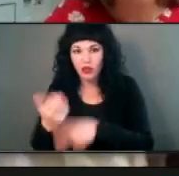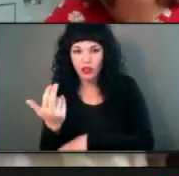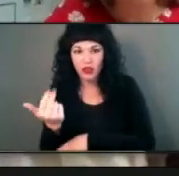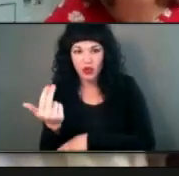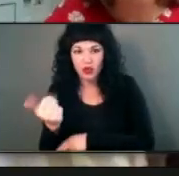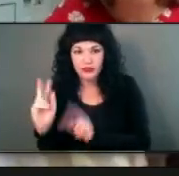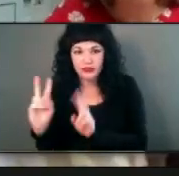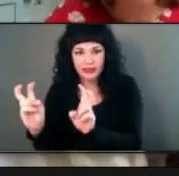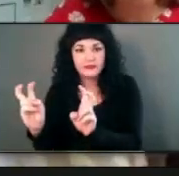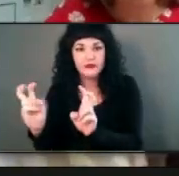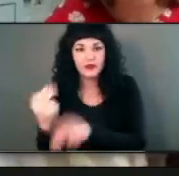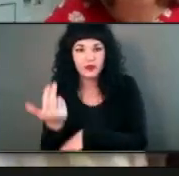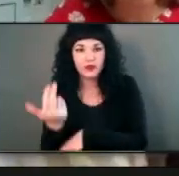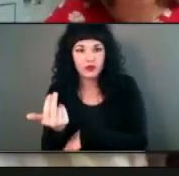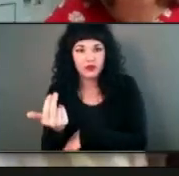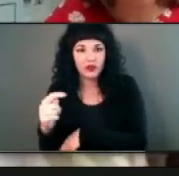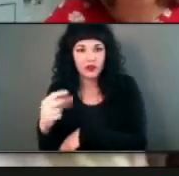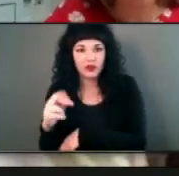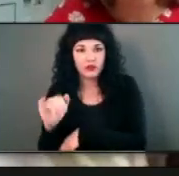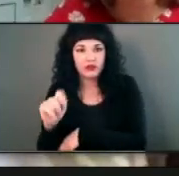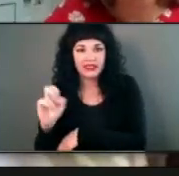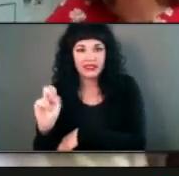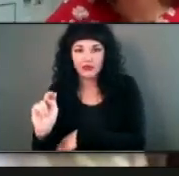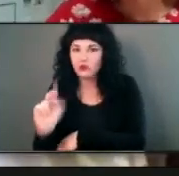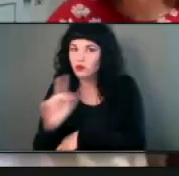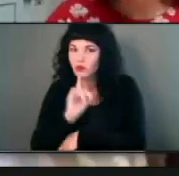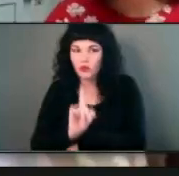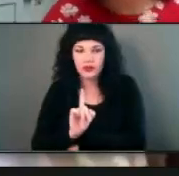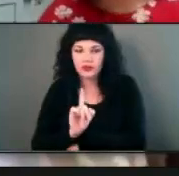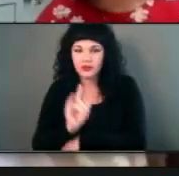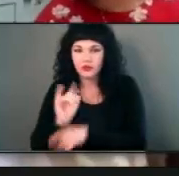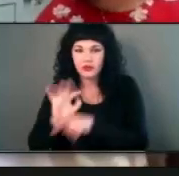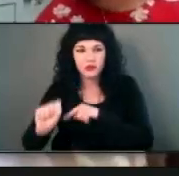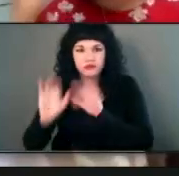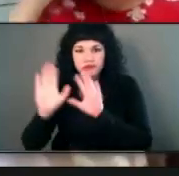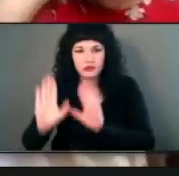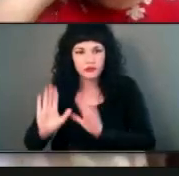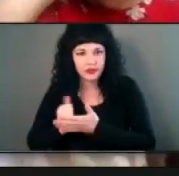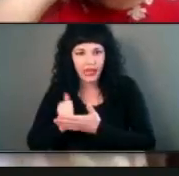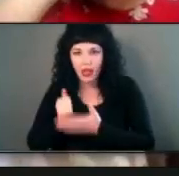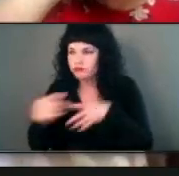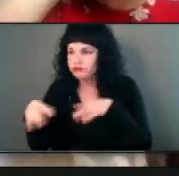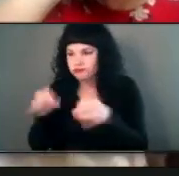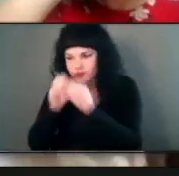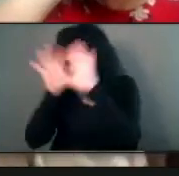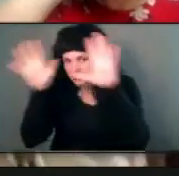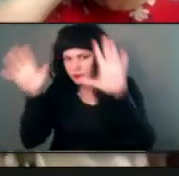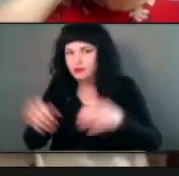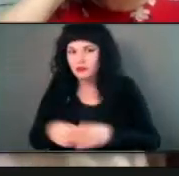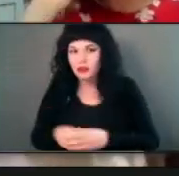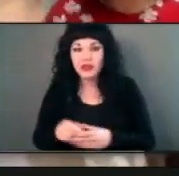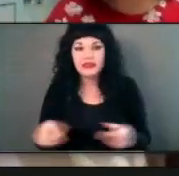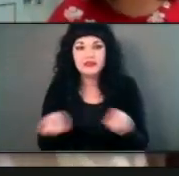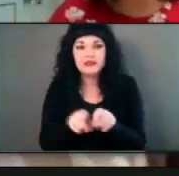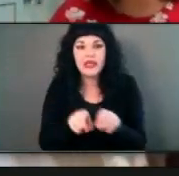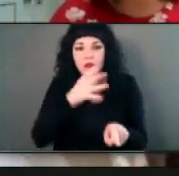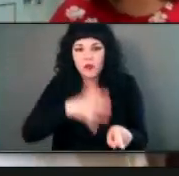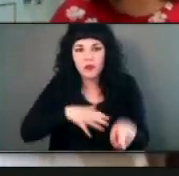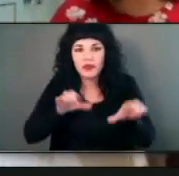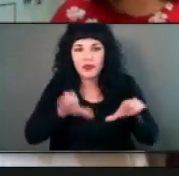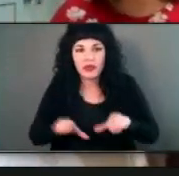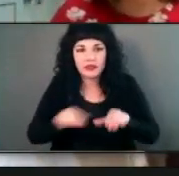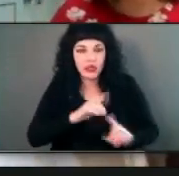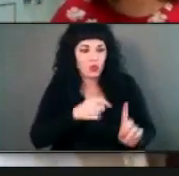It's excellent, but done by the woman that did When They See Us, the film on Central Park 5,